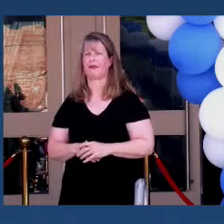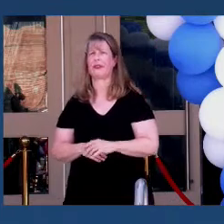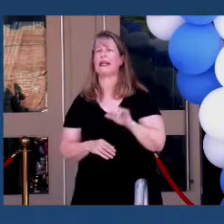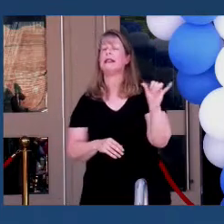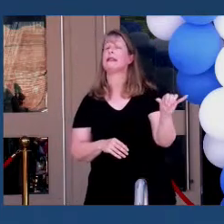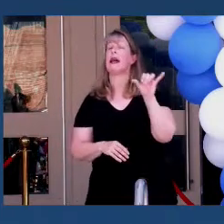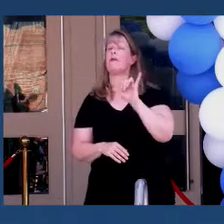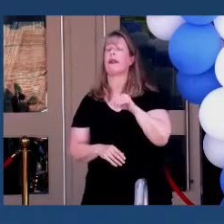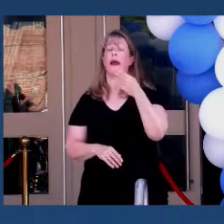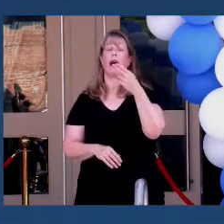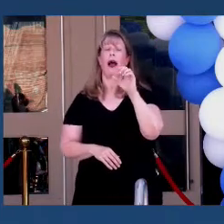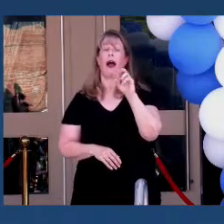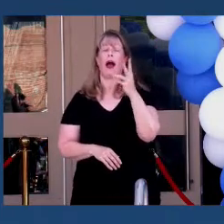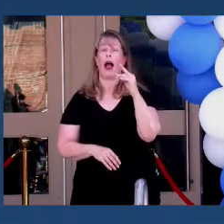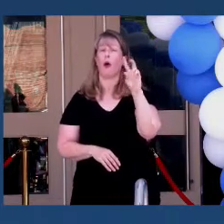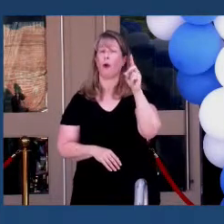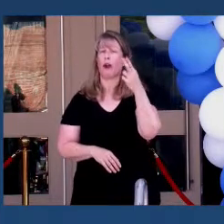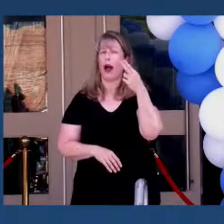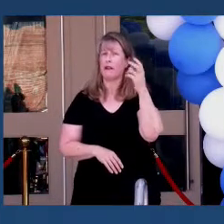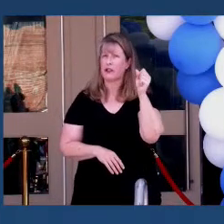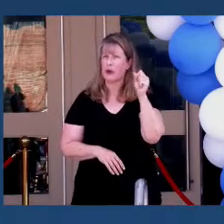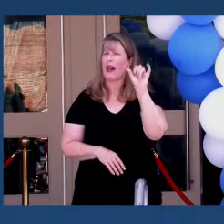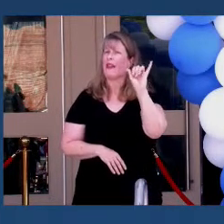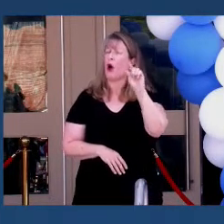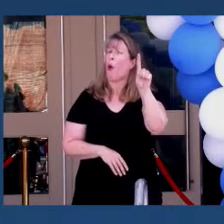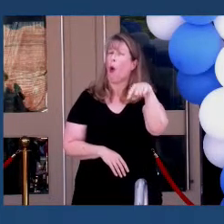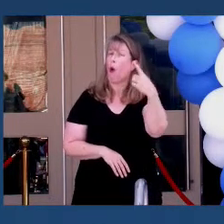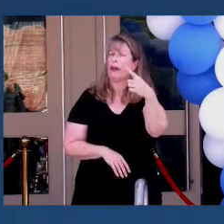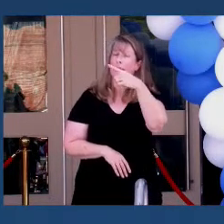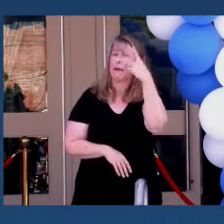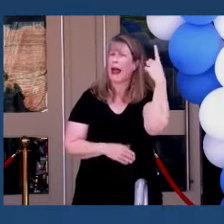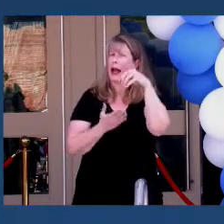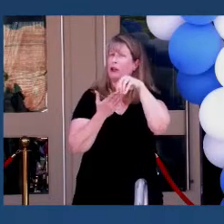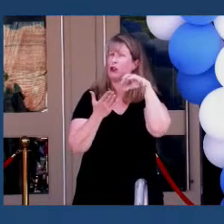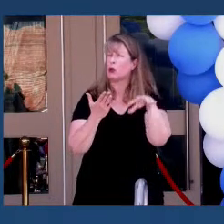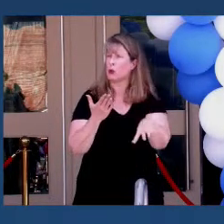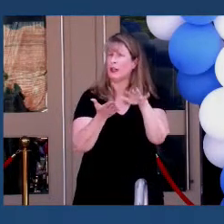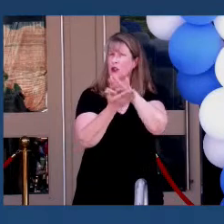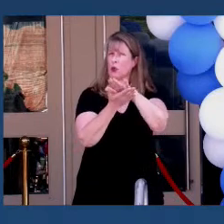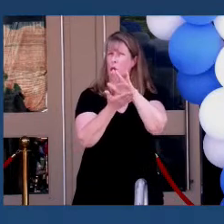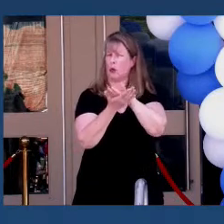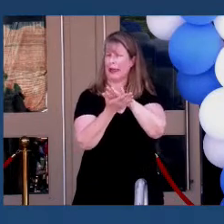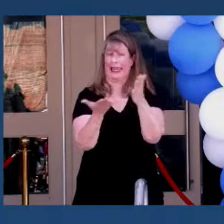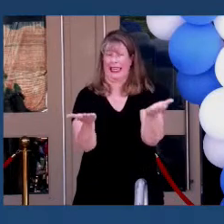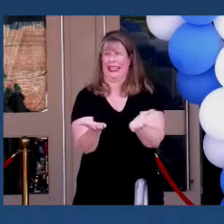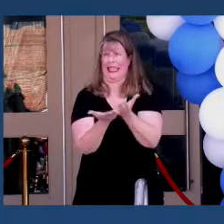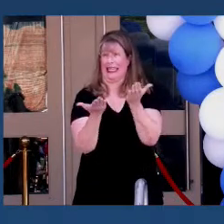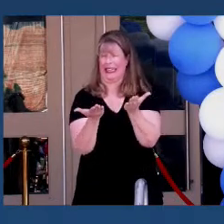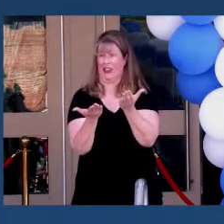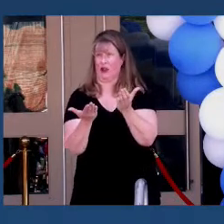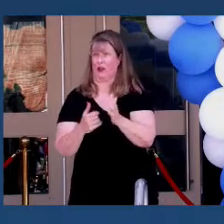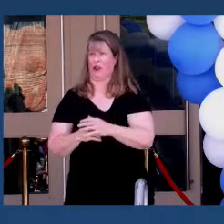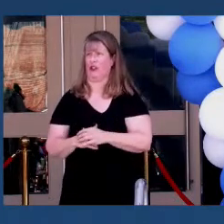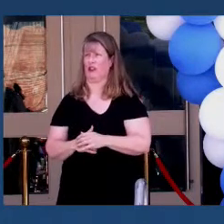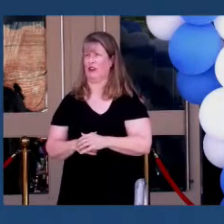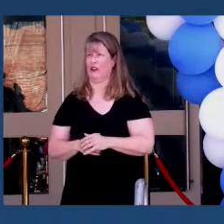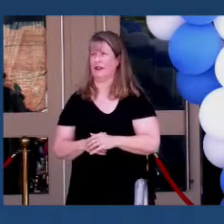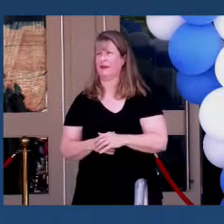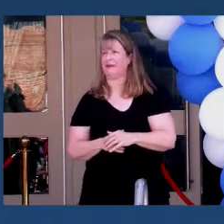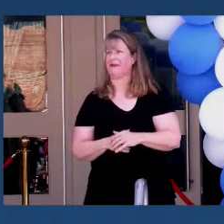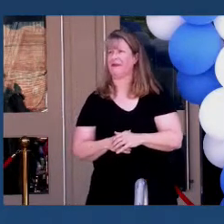the education, because that was the only school blacks could attend that used to stay here in the city with